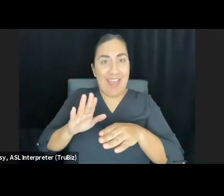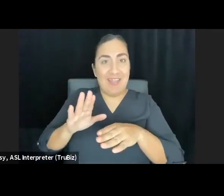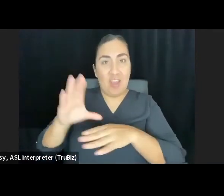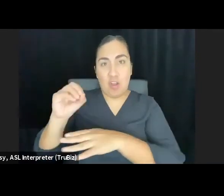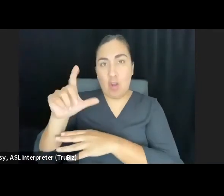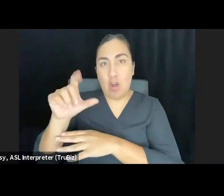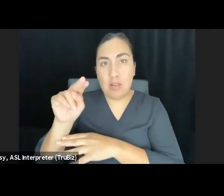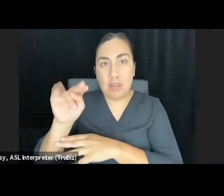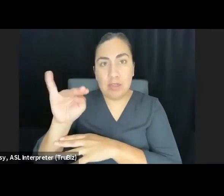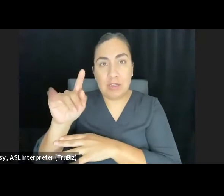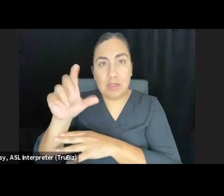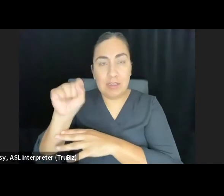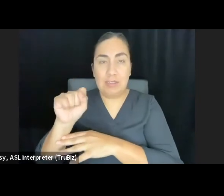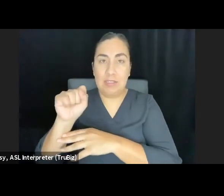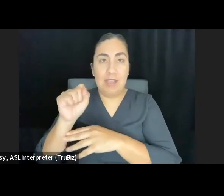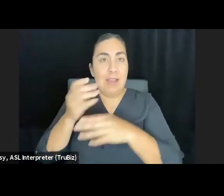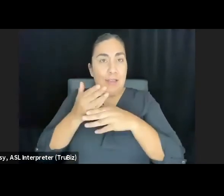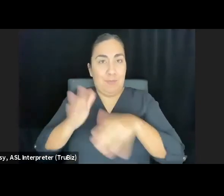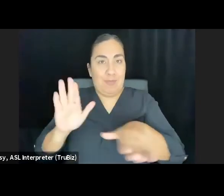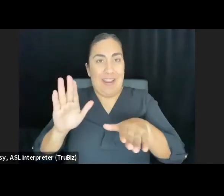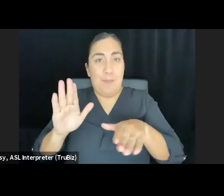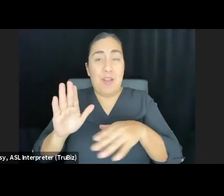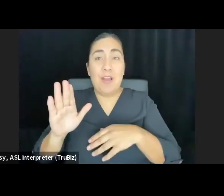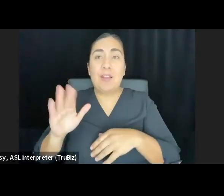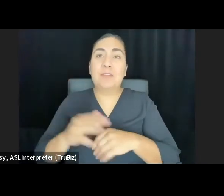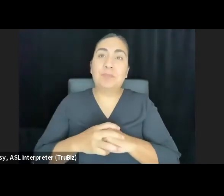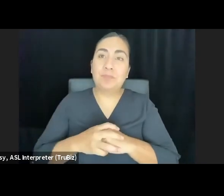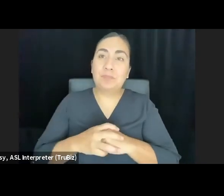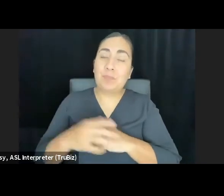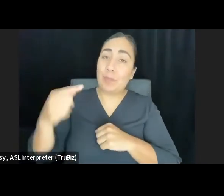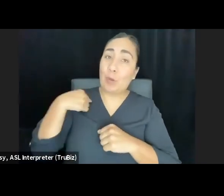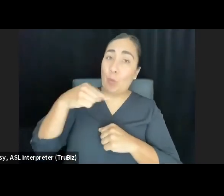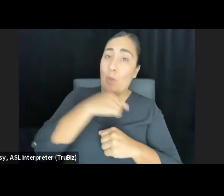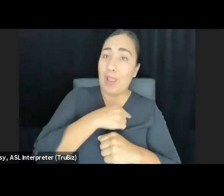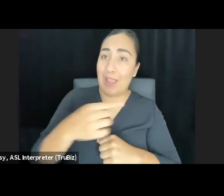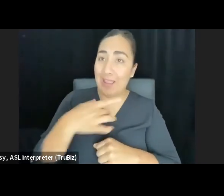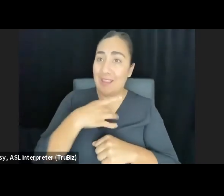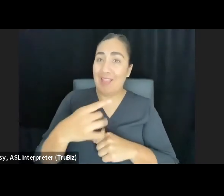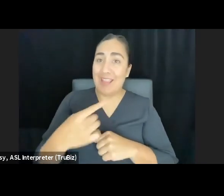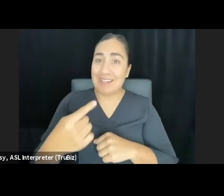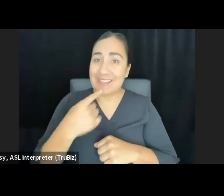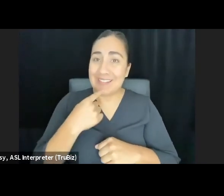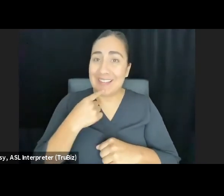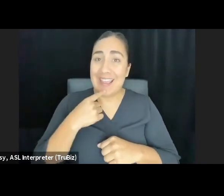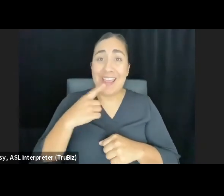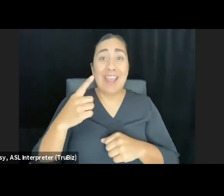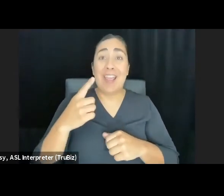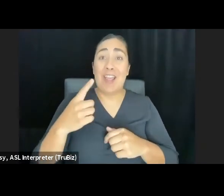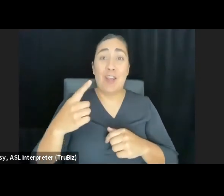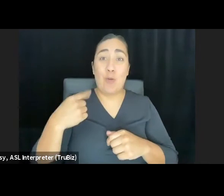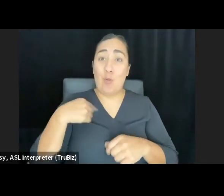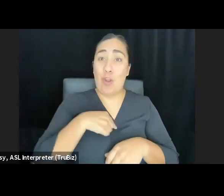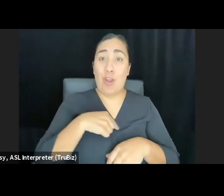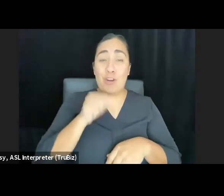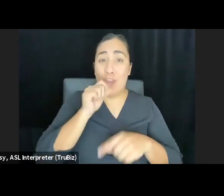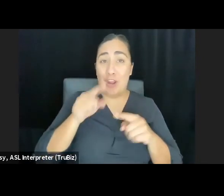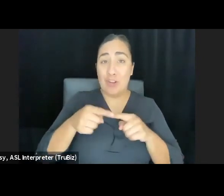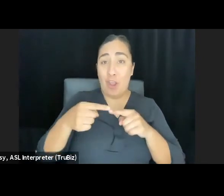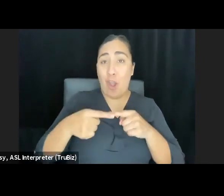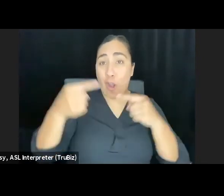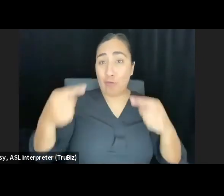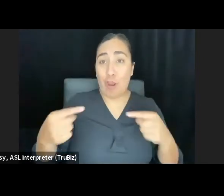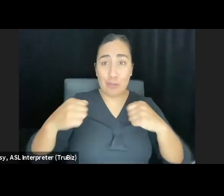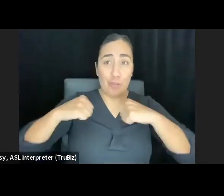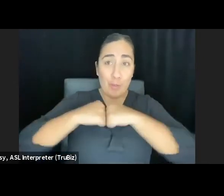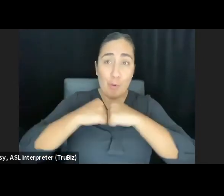border crossed us. But I want to talk about a magical thing that happened during Native Nation. I, as Larissa said,